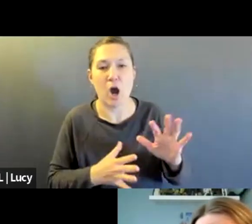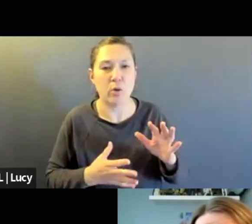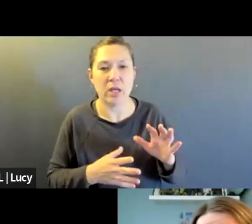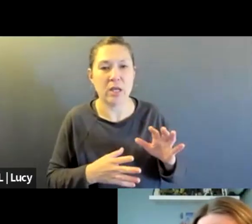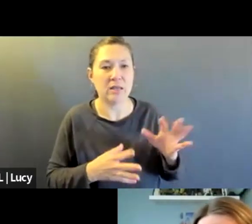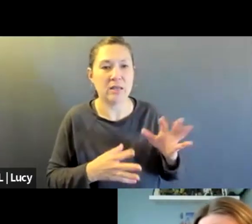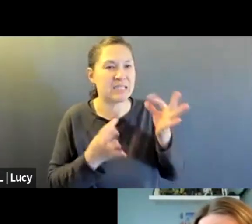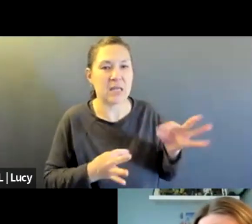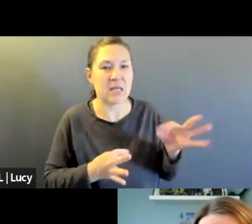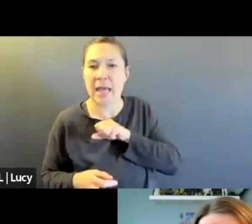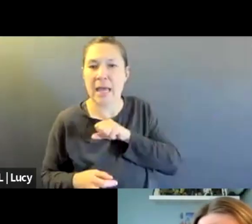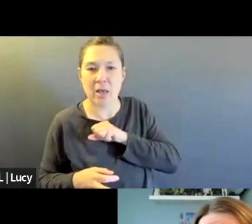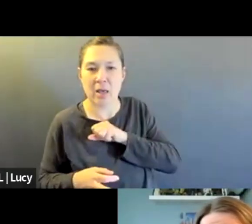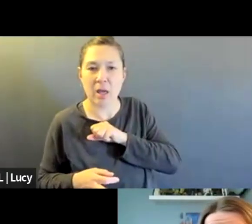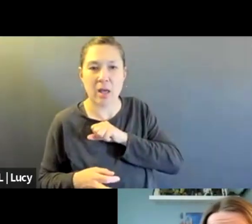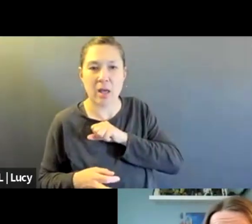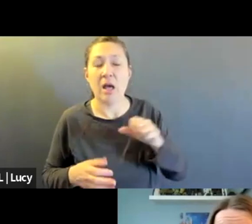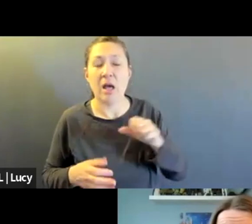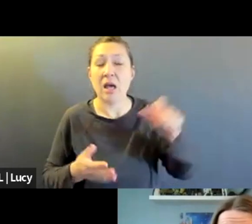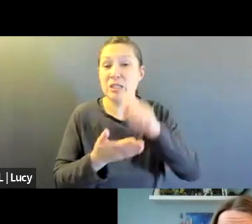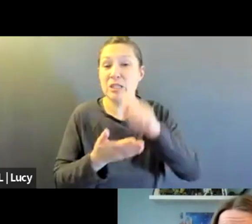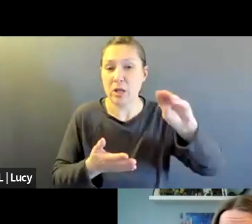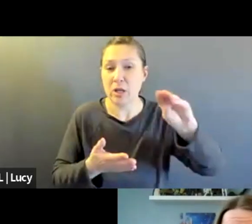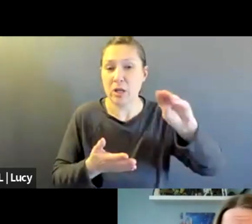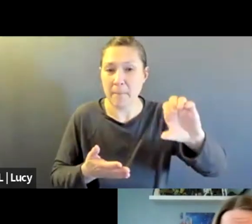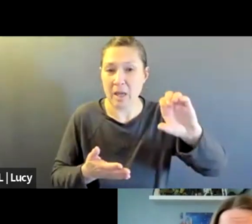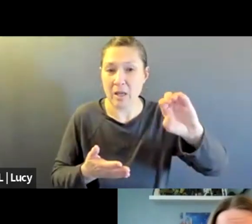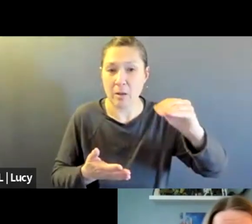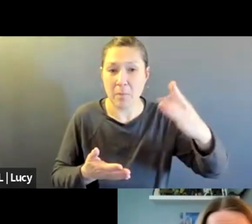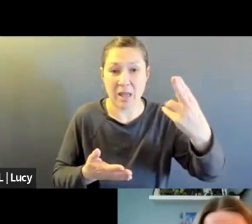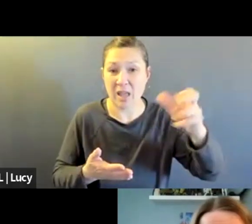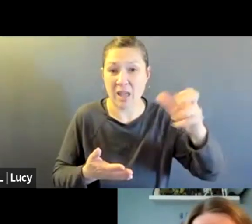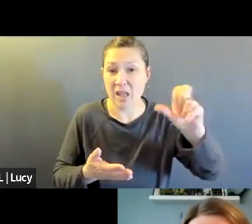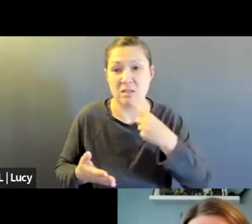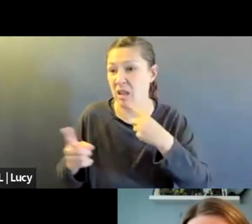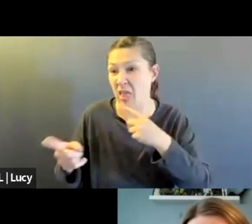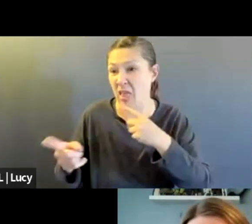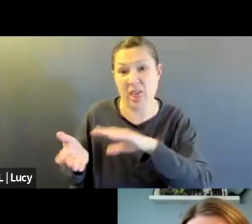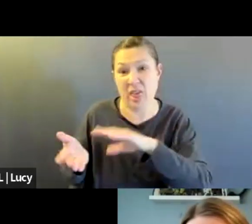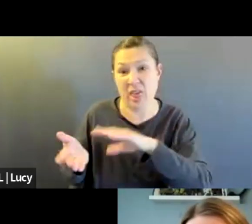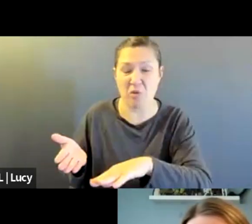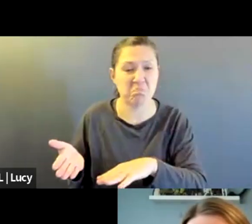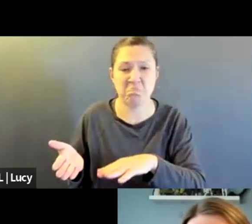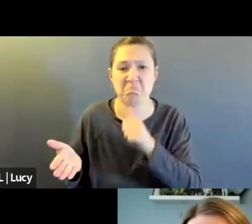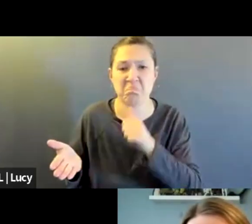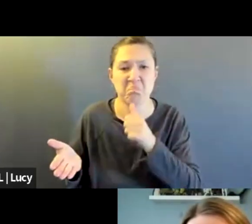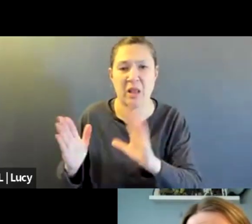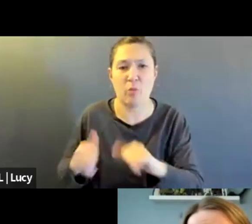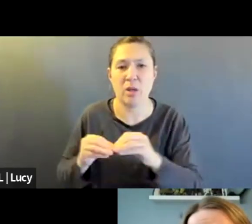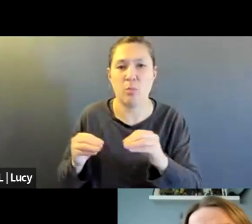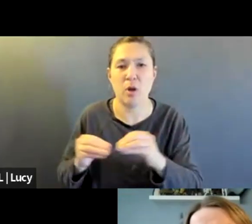that Secretary McMahon came in and kind of just said, you don't get a waiver anymore. We're taking the money back because you didn't spend it